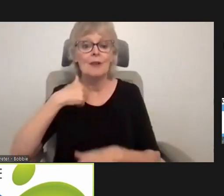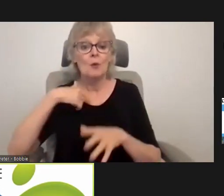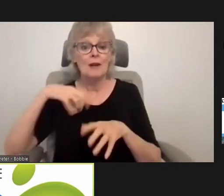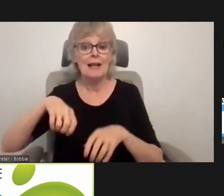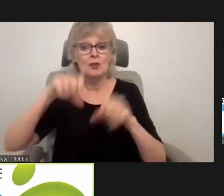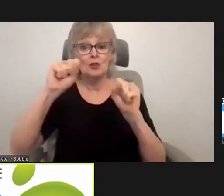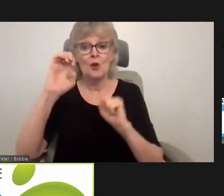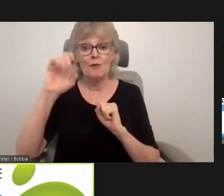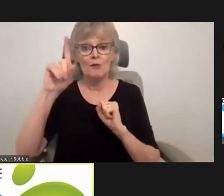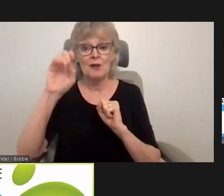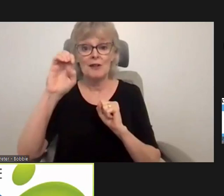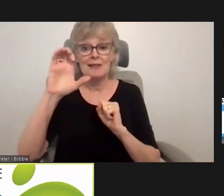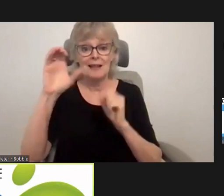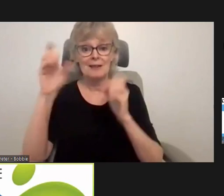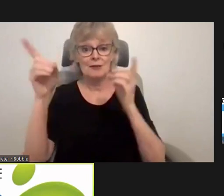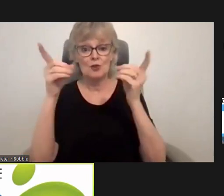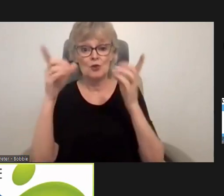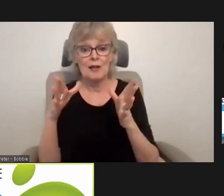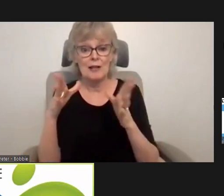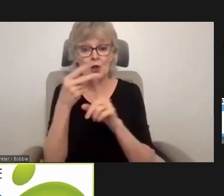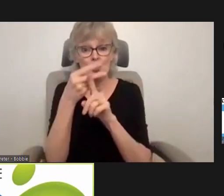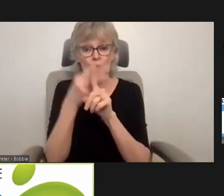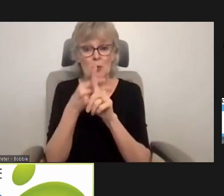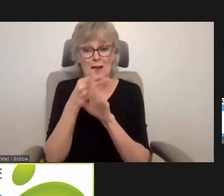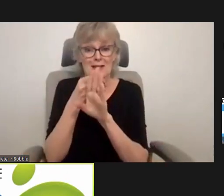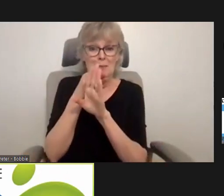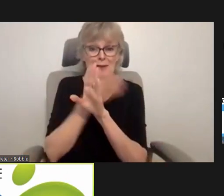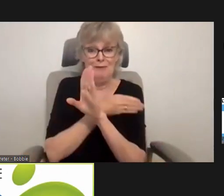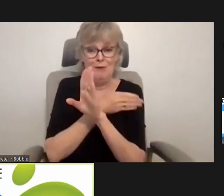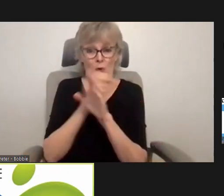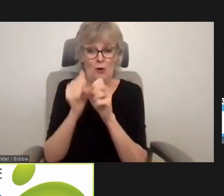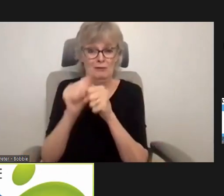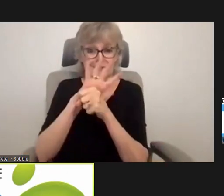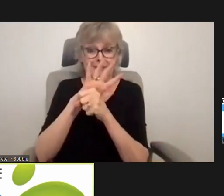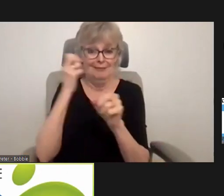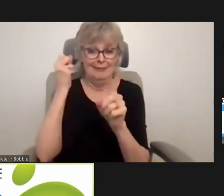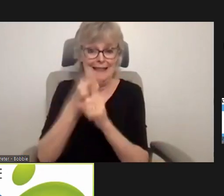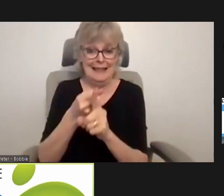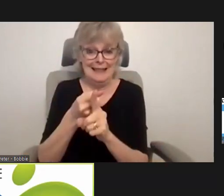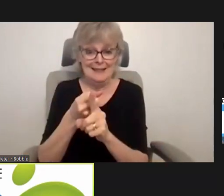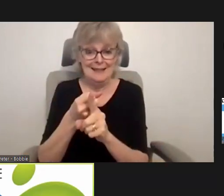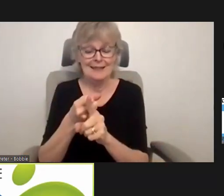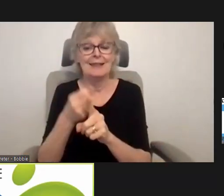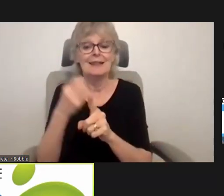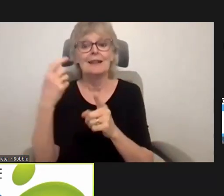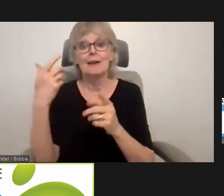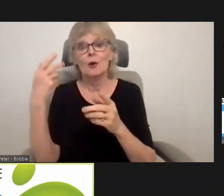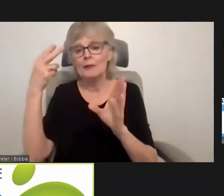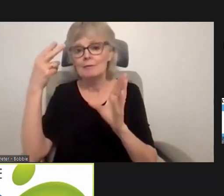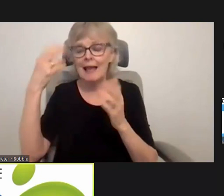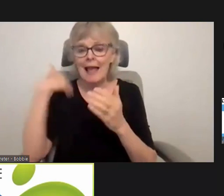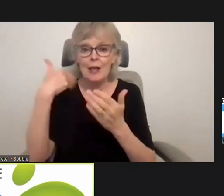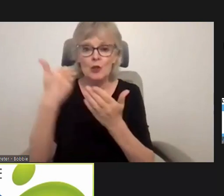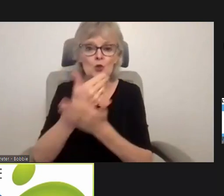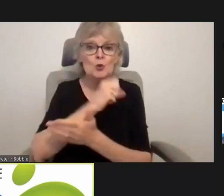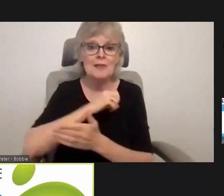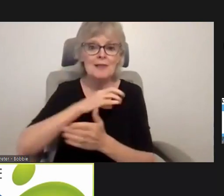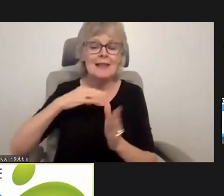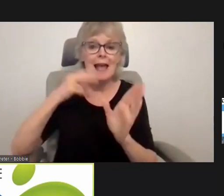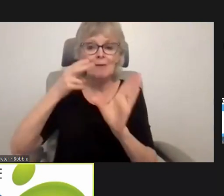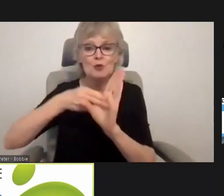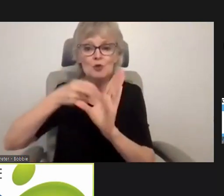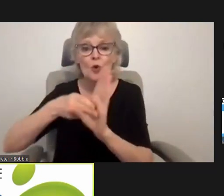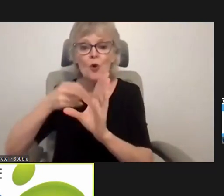executive director 2 months before the pandemic hit. We onboarded new staff. There was that